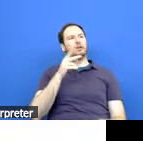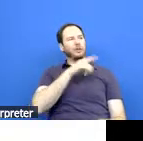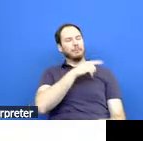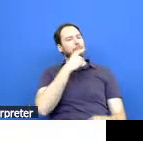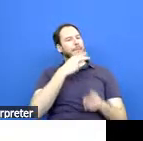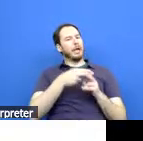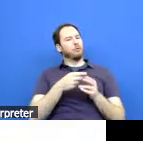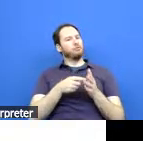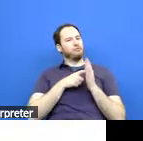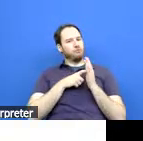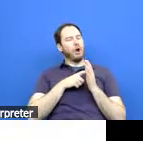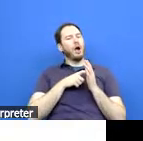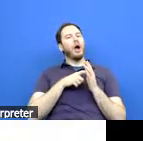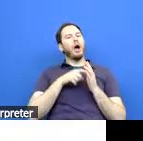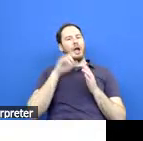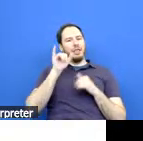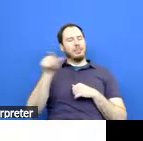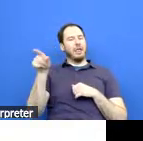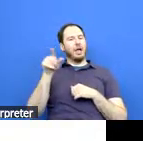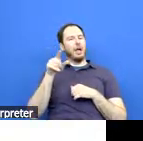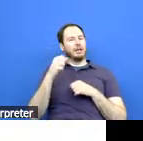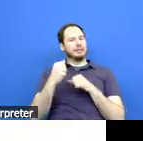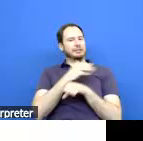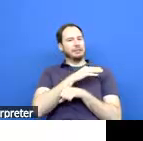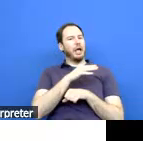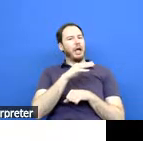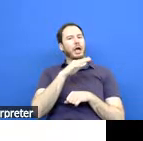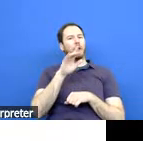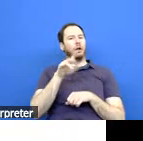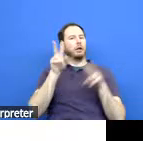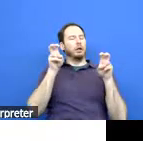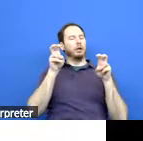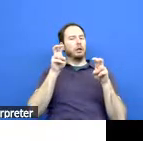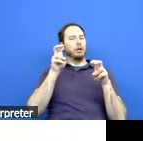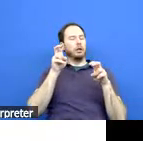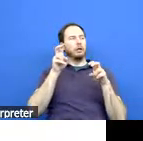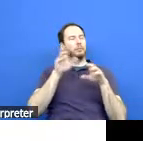that you had asked for. You know,